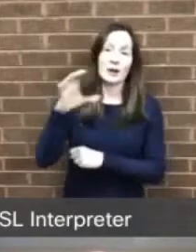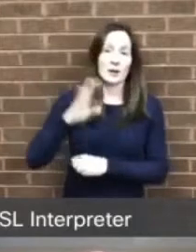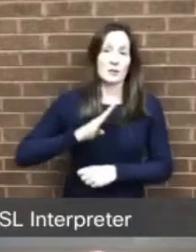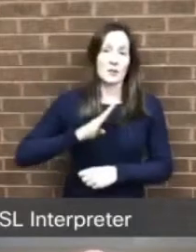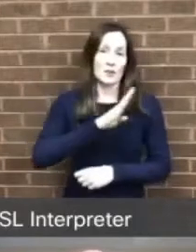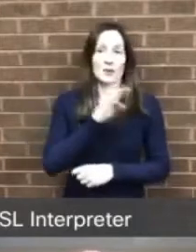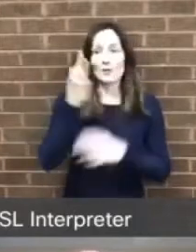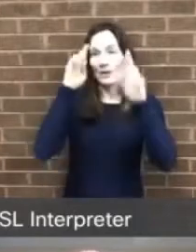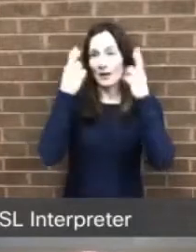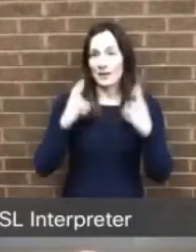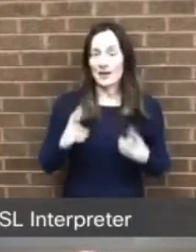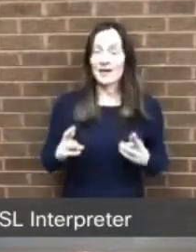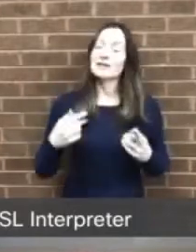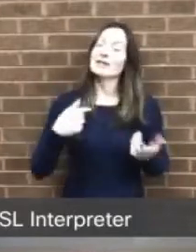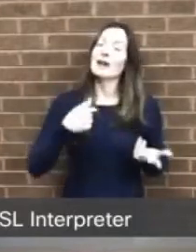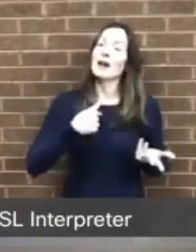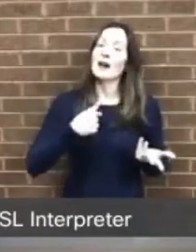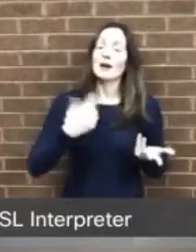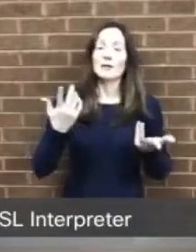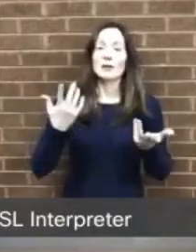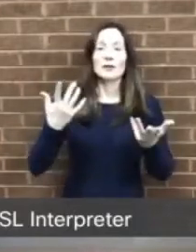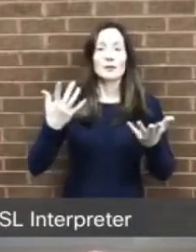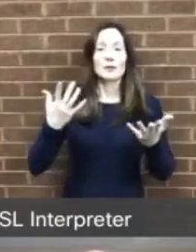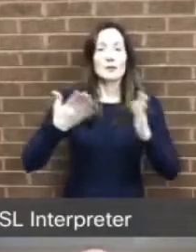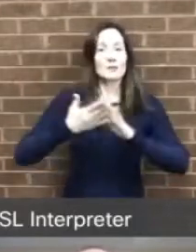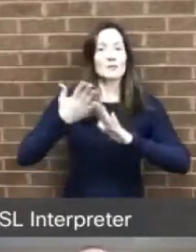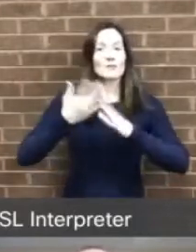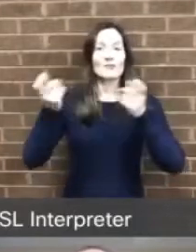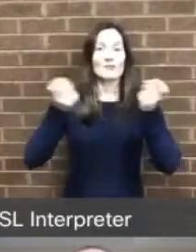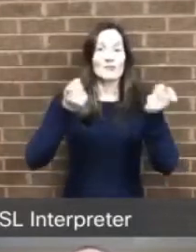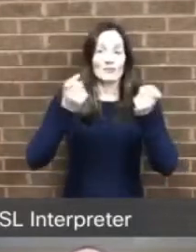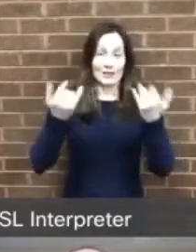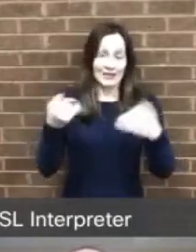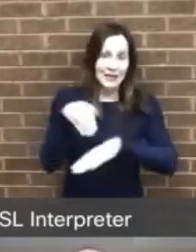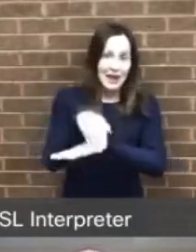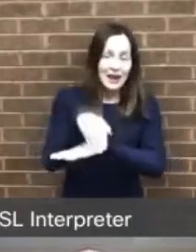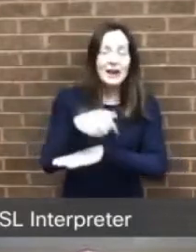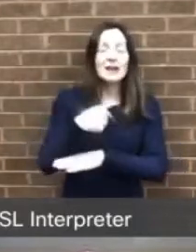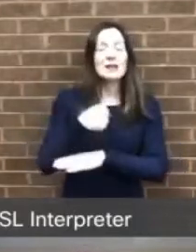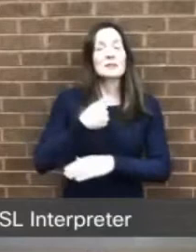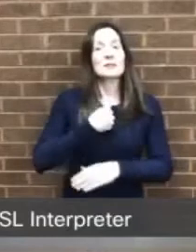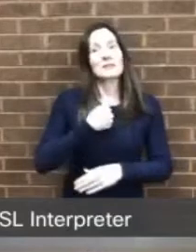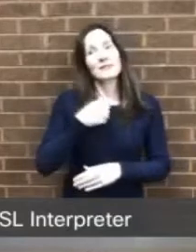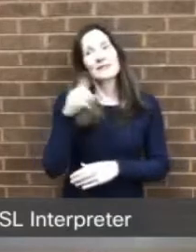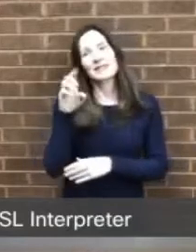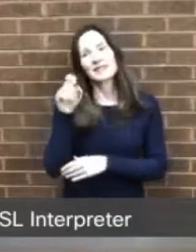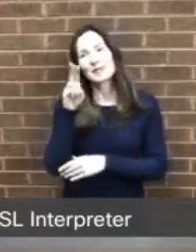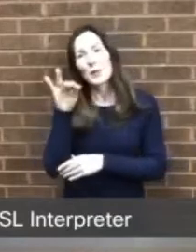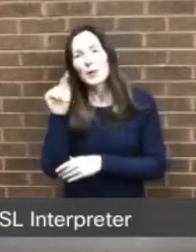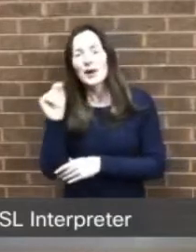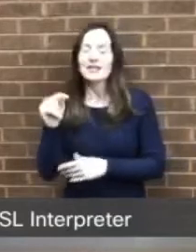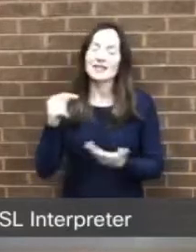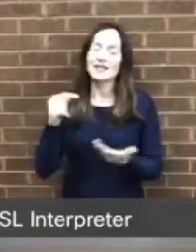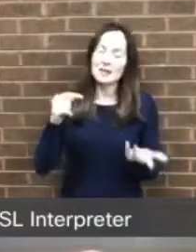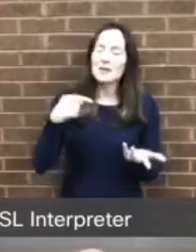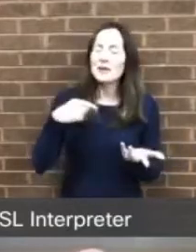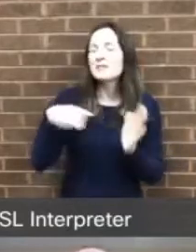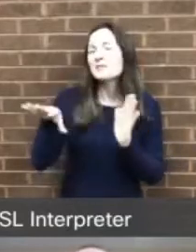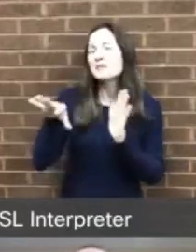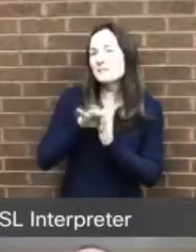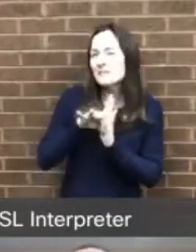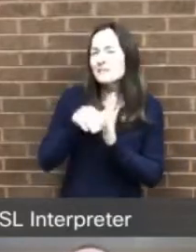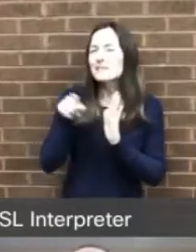MC tonight. I happen to be from Detroit, so I couldn't help but choose that little clip from a Stevie Wonder song